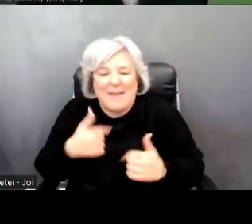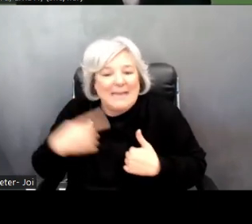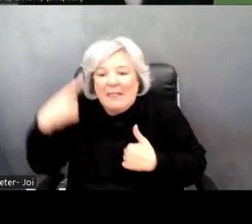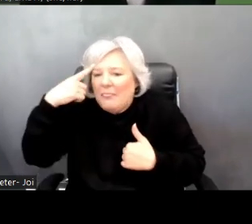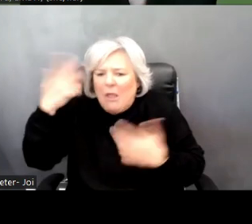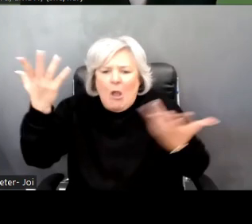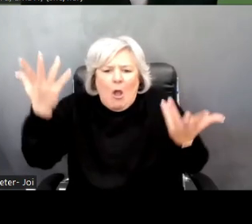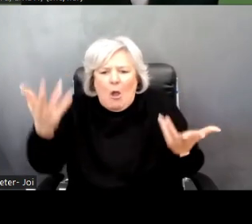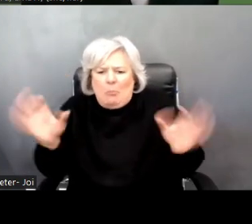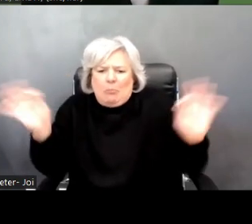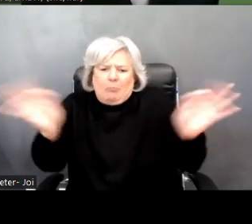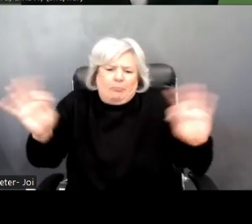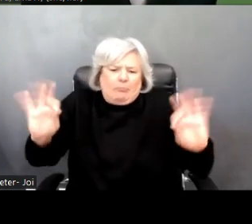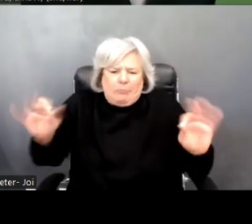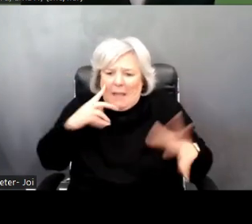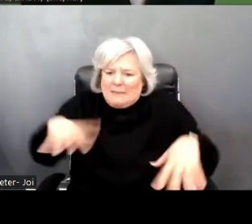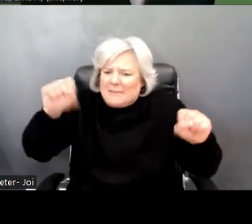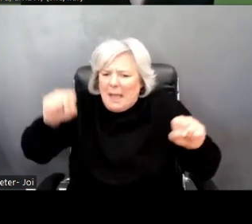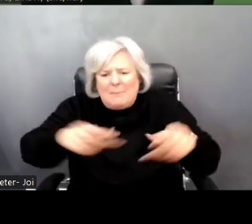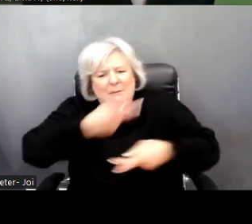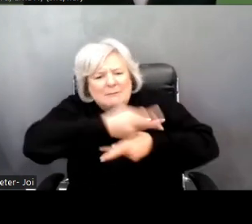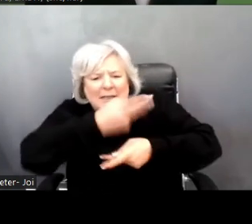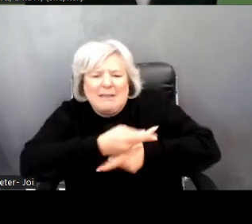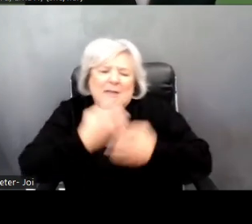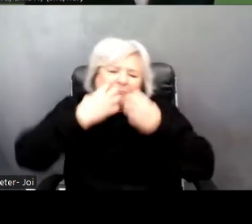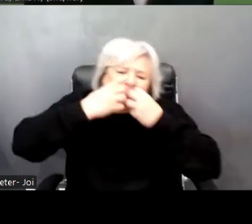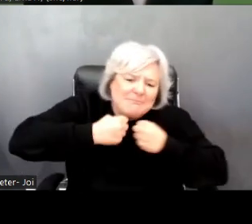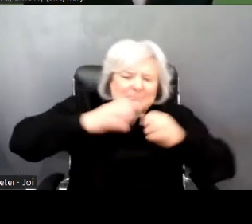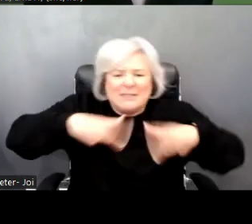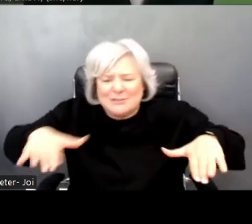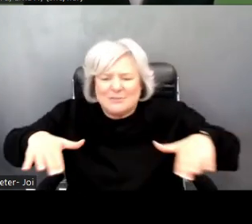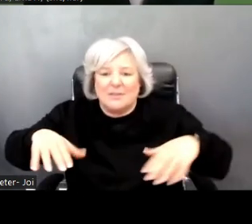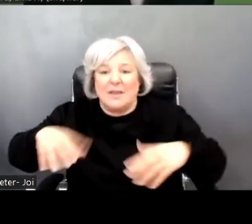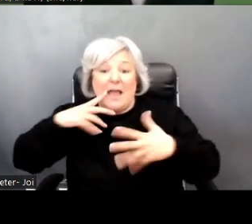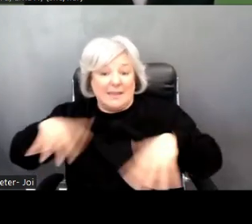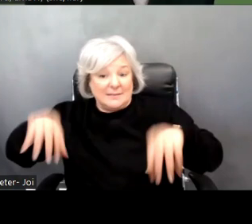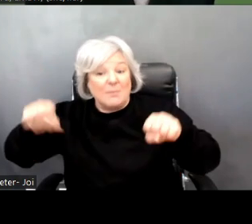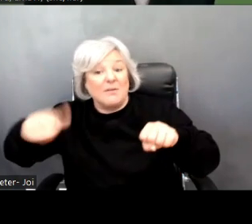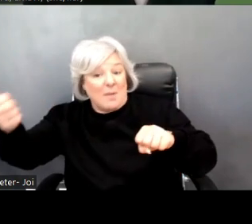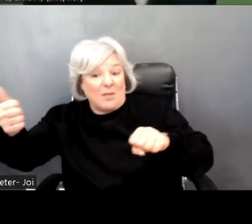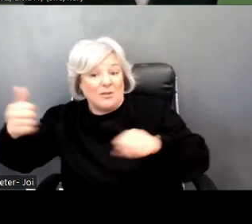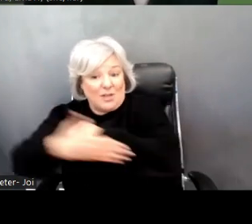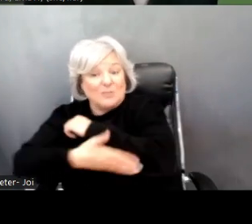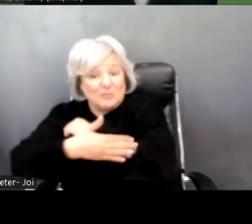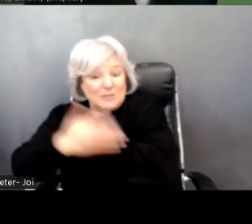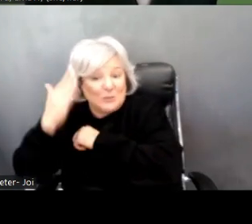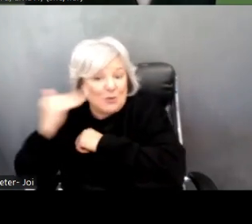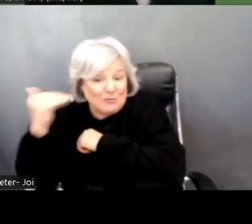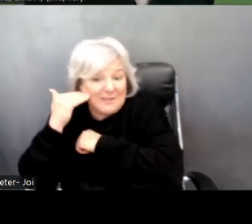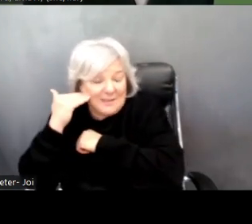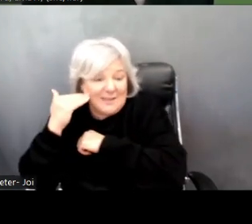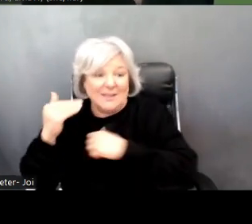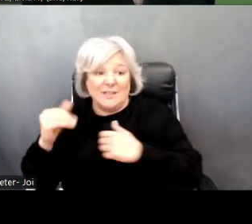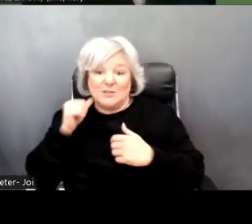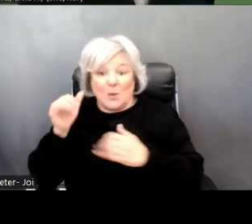any big deal, and that my children were adopted from another country. They're Korean born, so they don't look like